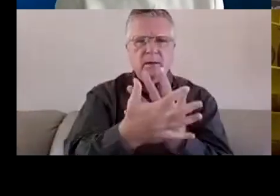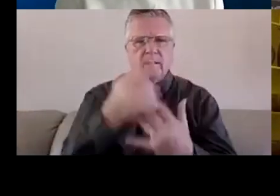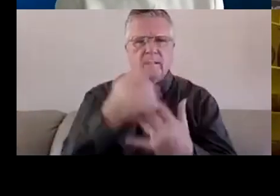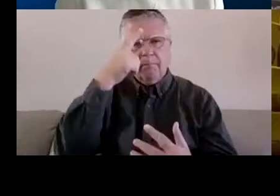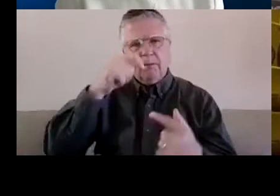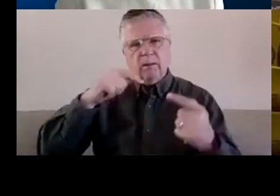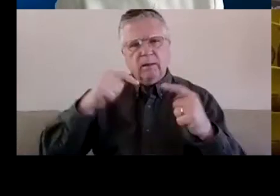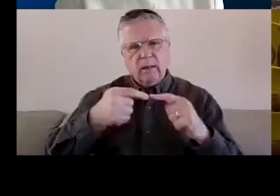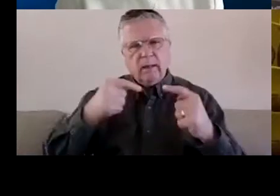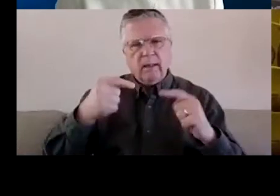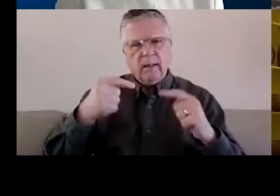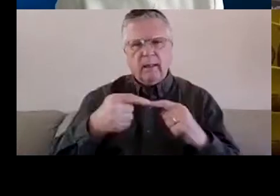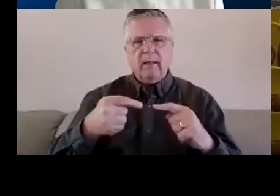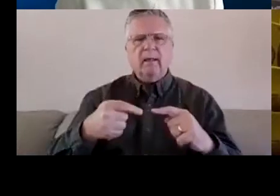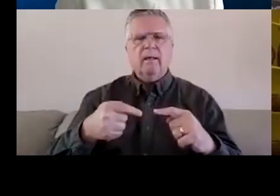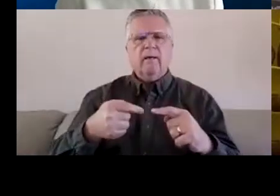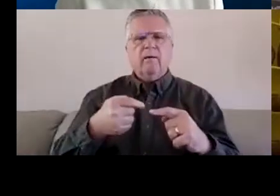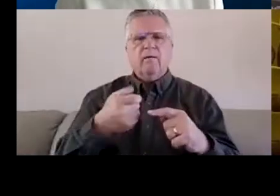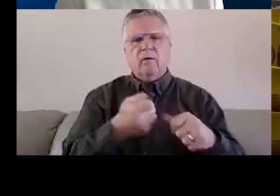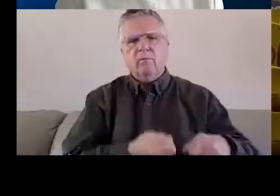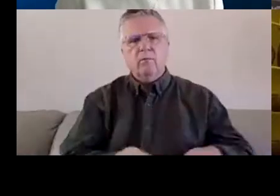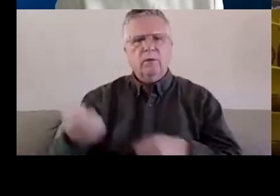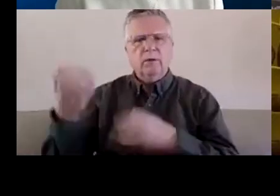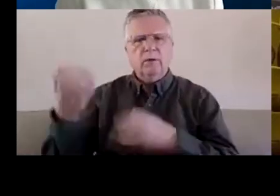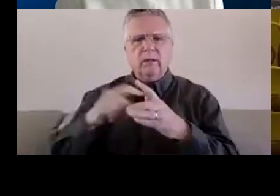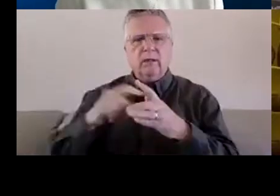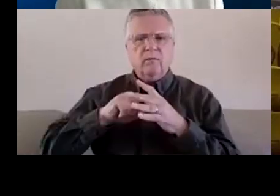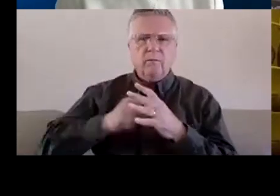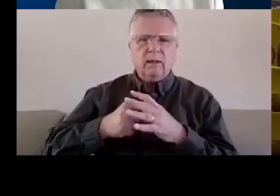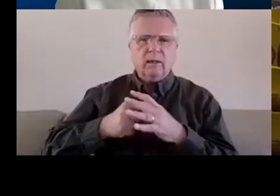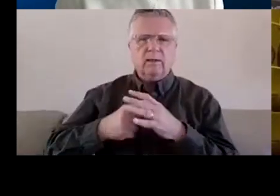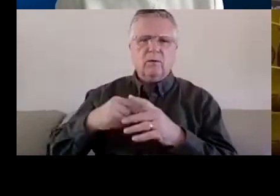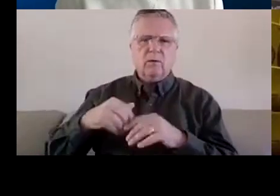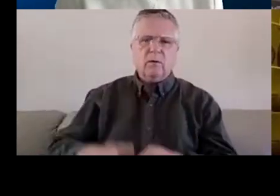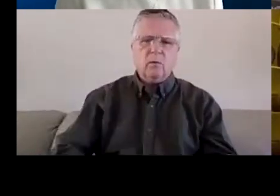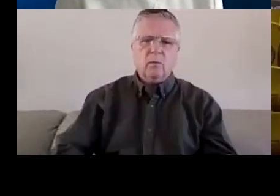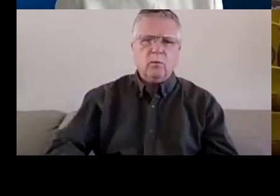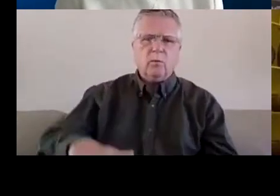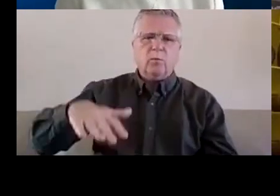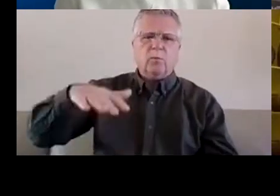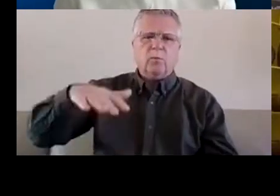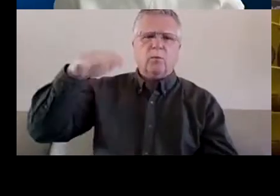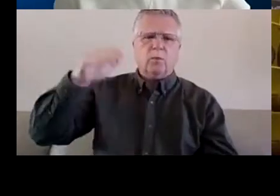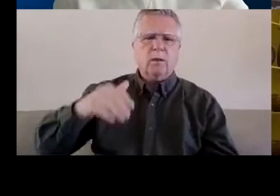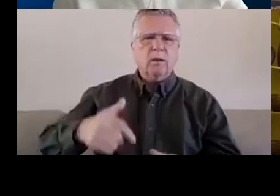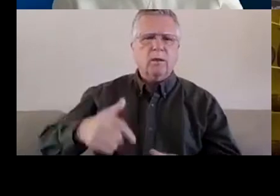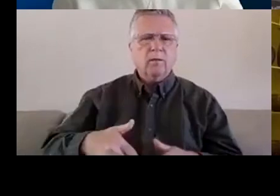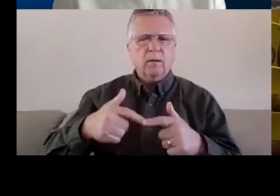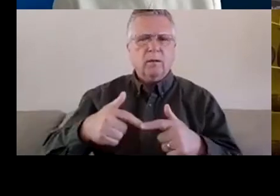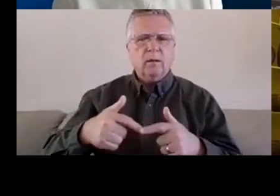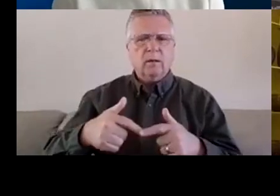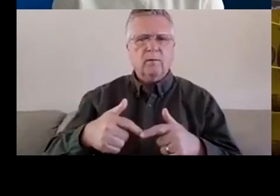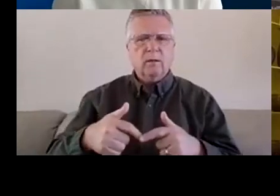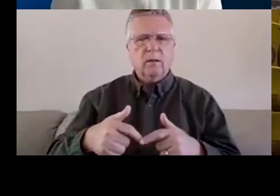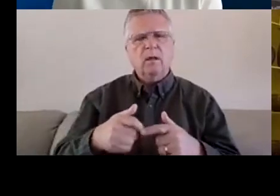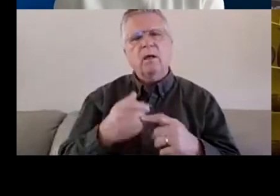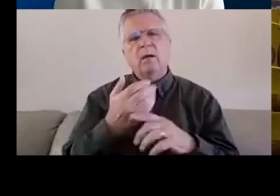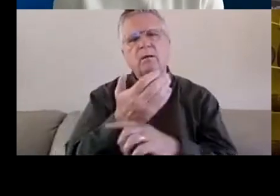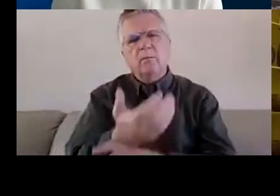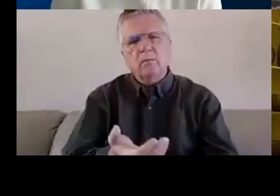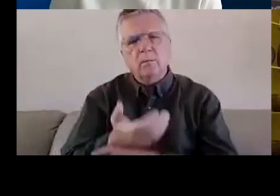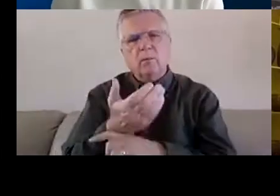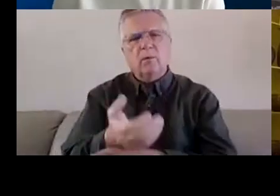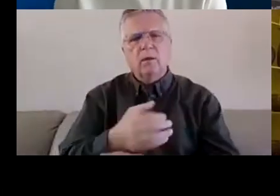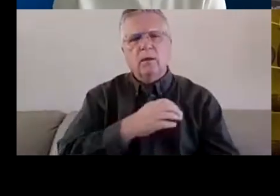being rejected from the very start of their young lives. I would implore that City Council can